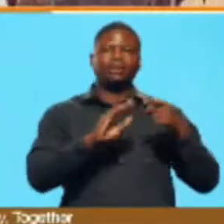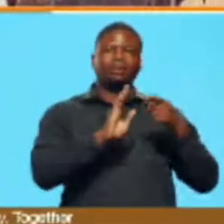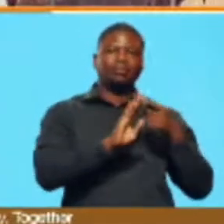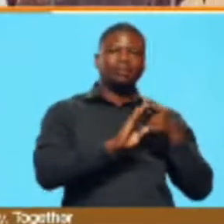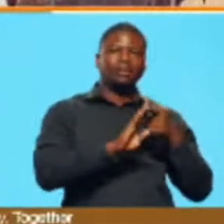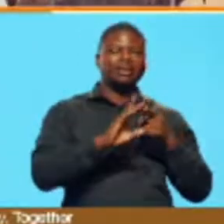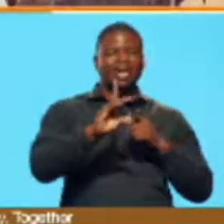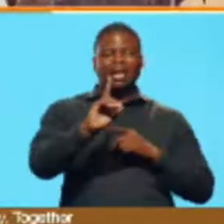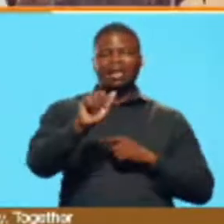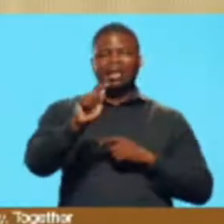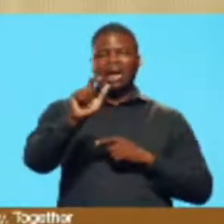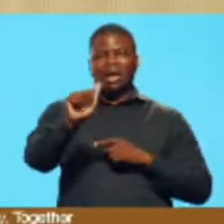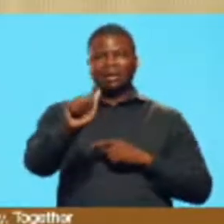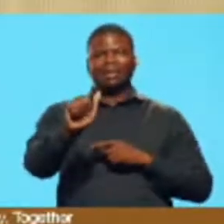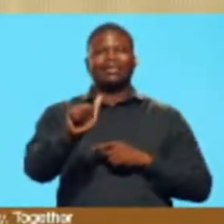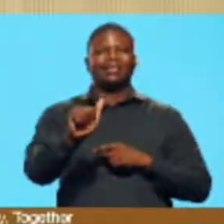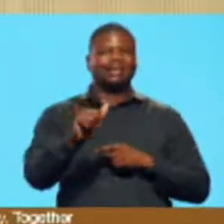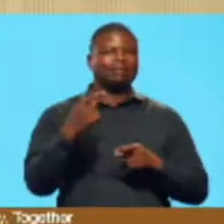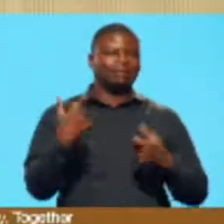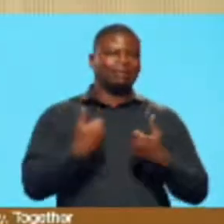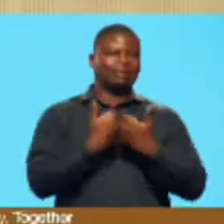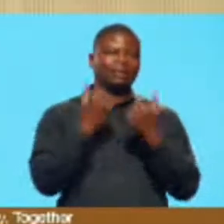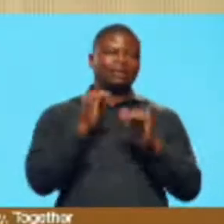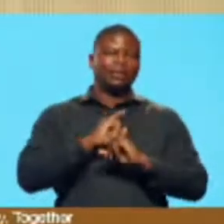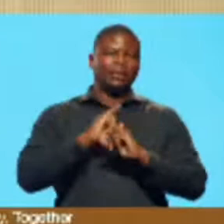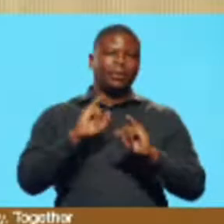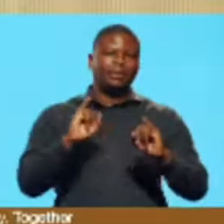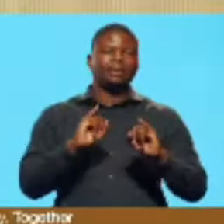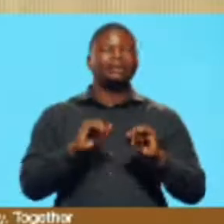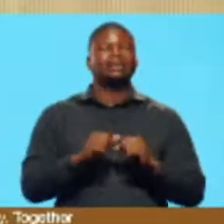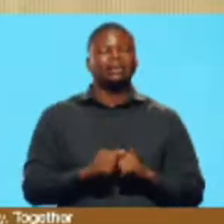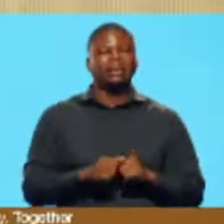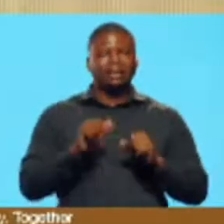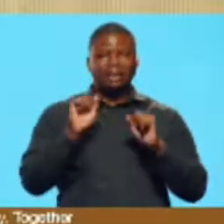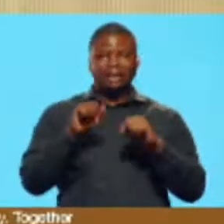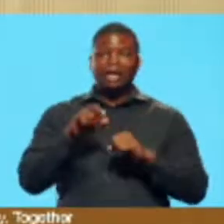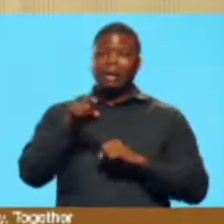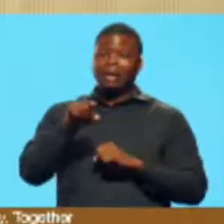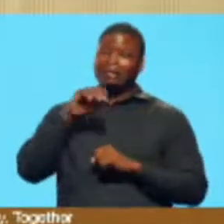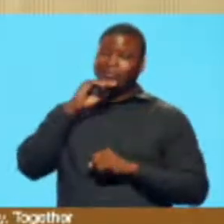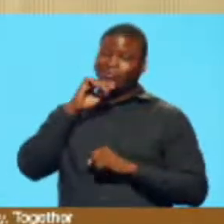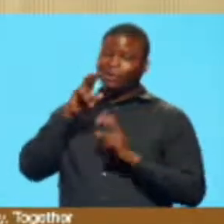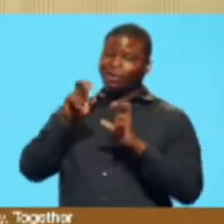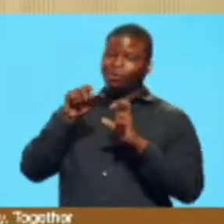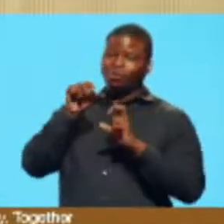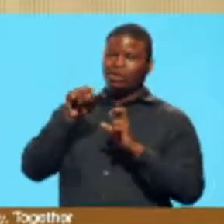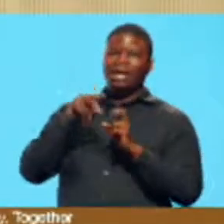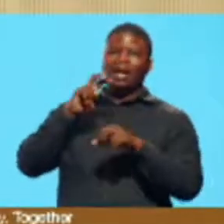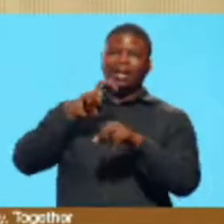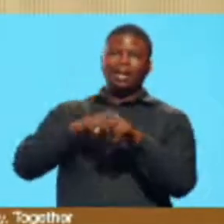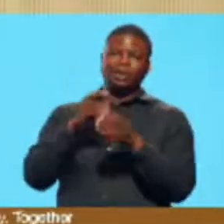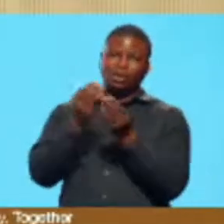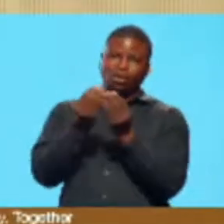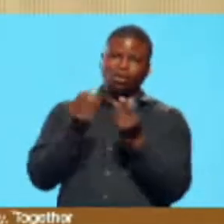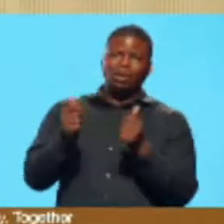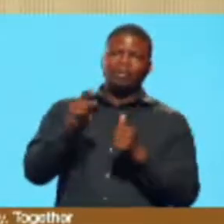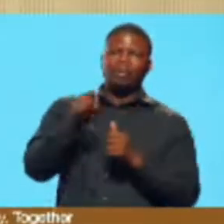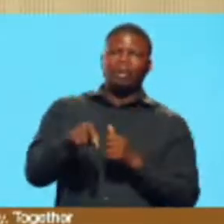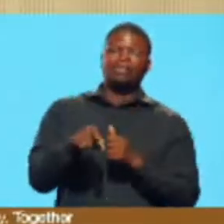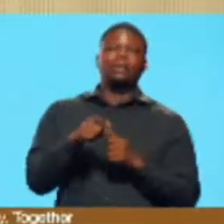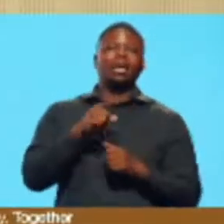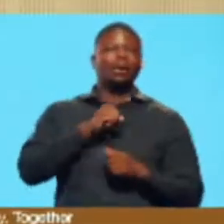of data. This is an issue that needs to be addressed, and I'm thinking